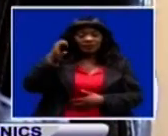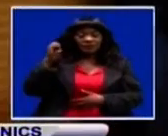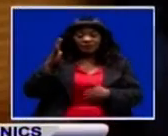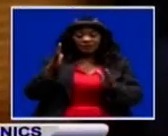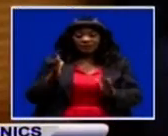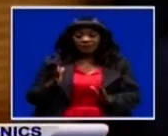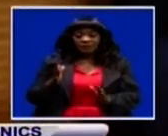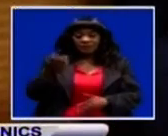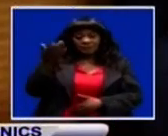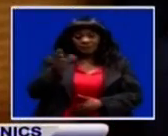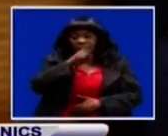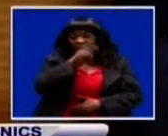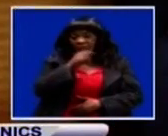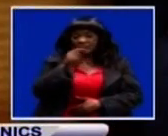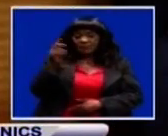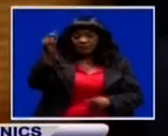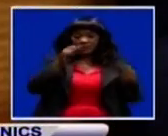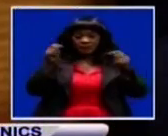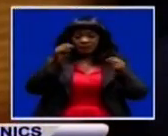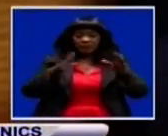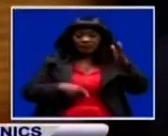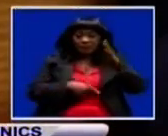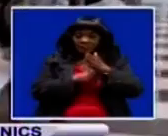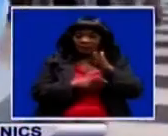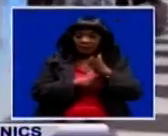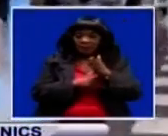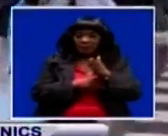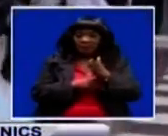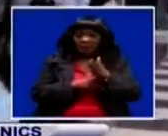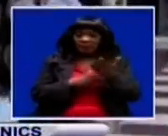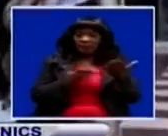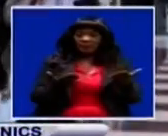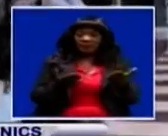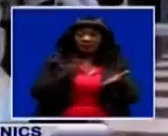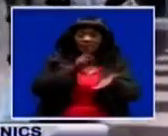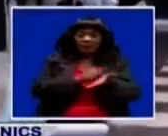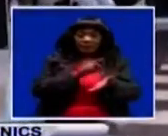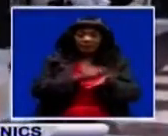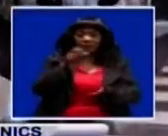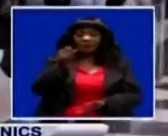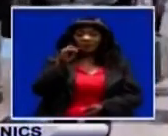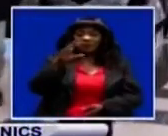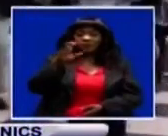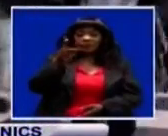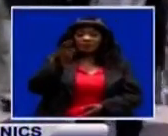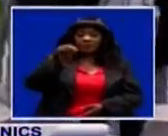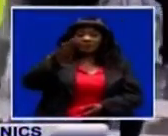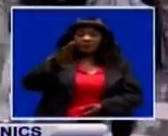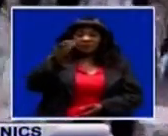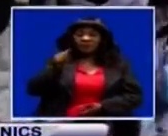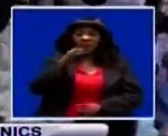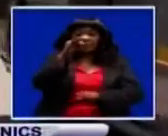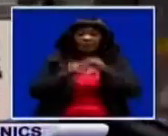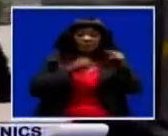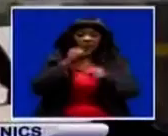tourists. Economically, our people are also going to benefit. Later, Dr. Sichembe toured the Harry Mangankumbula International